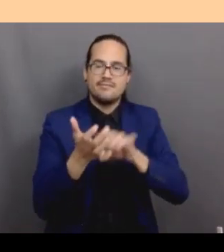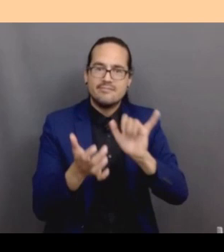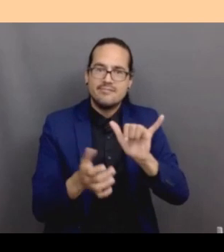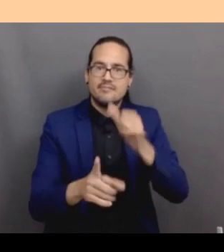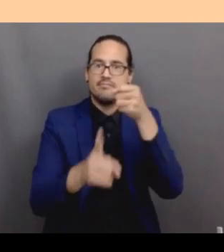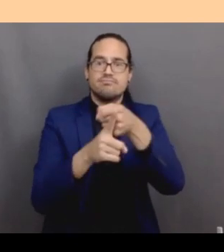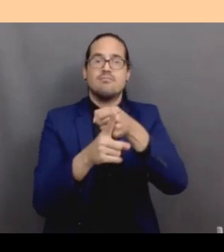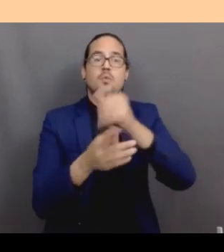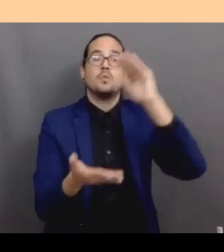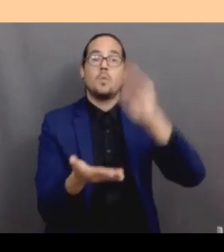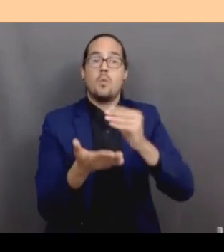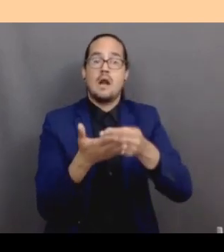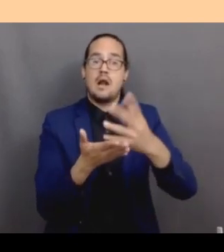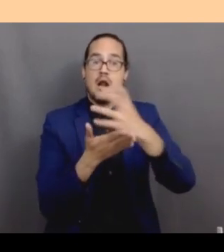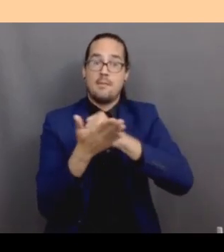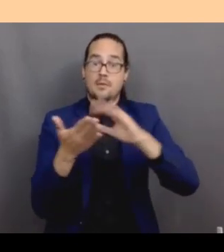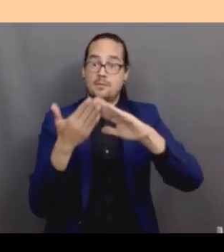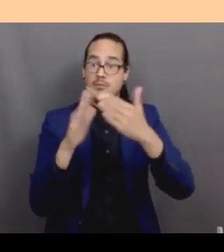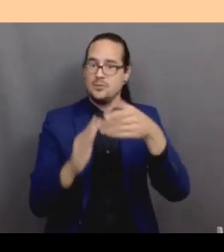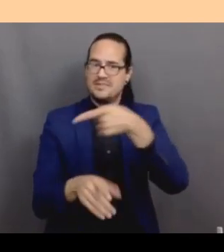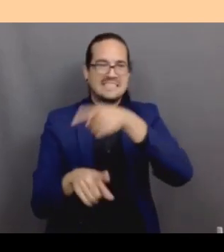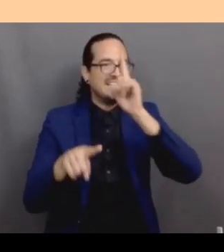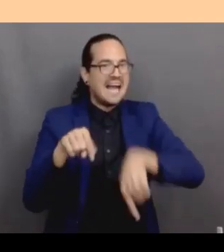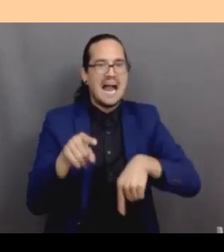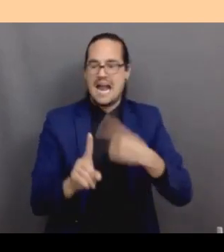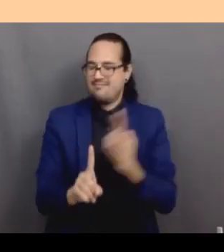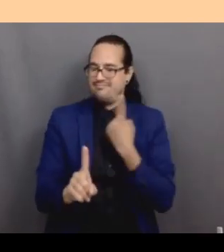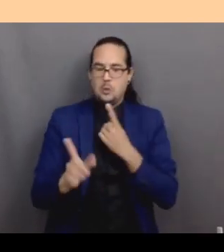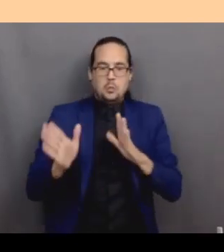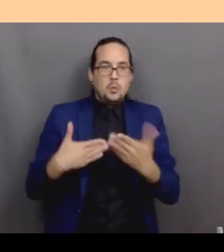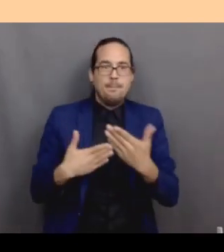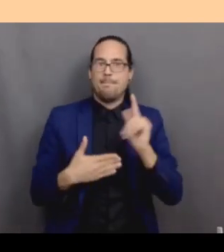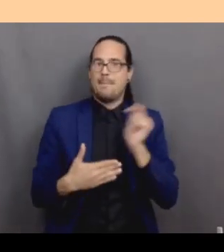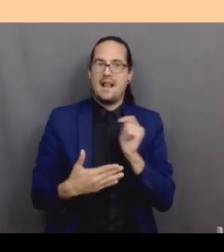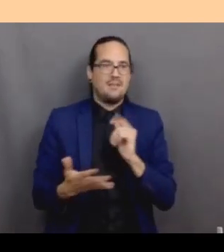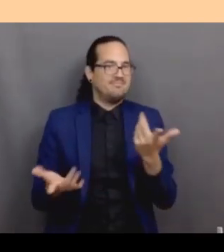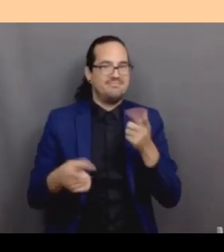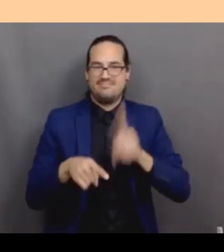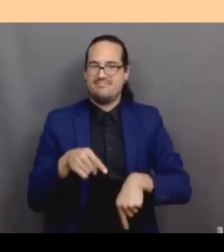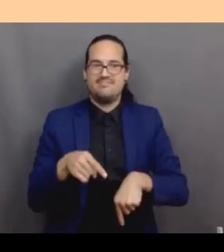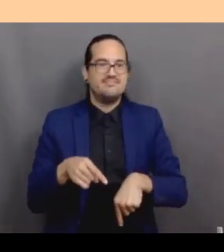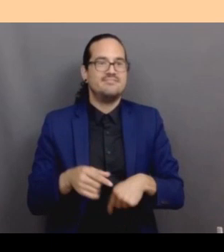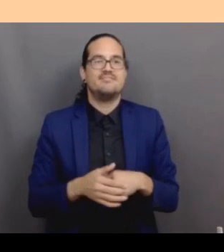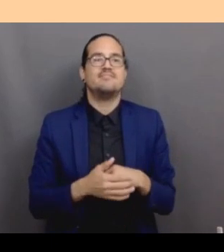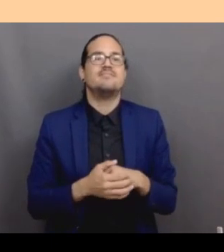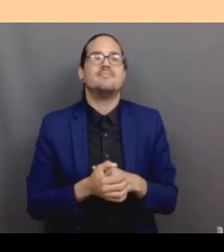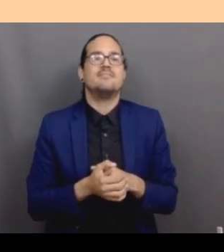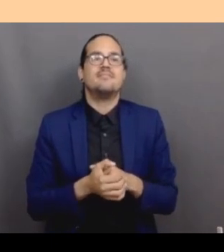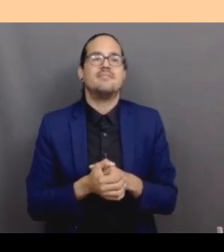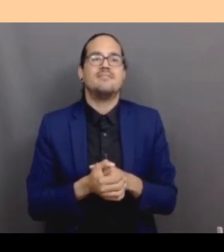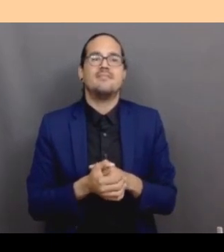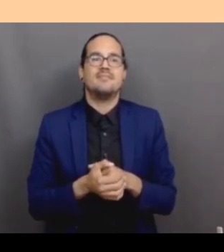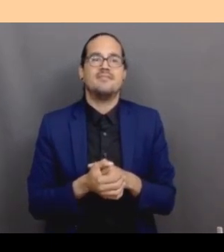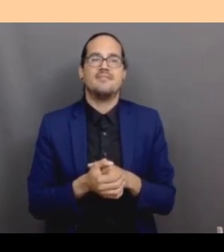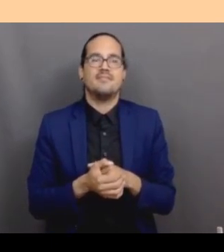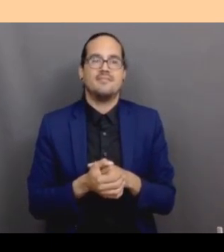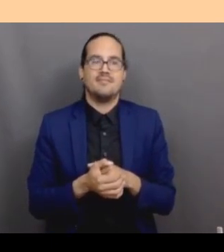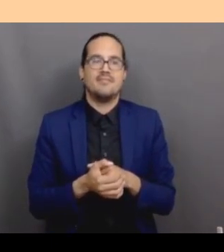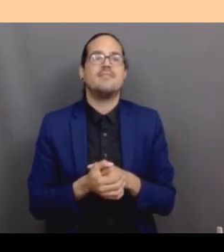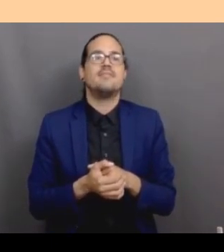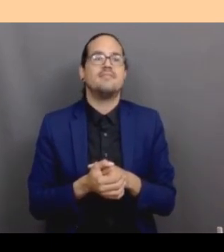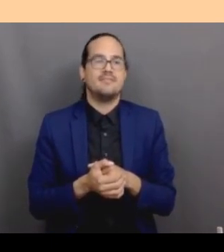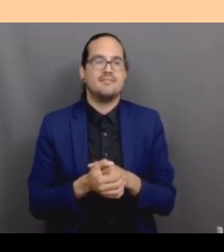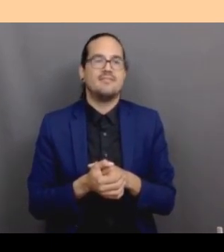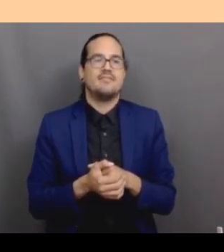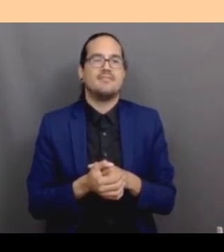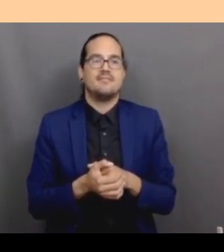the isolation and quarantine support that they need. And which is why we're working to make sure that the resources, the hotel resources that were described earlier,